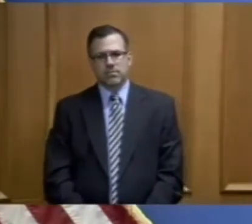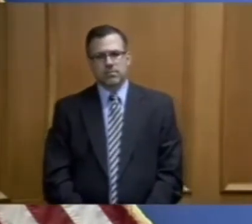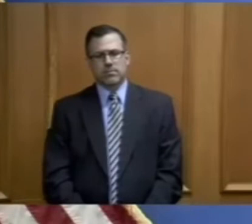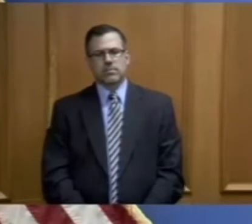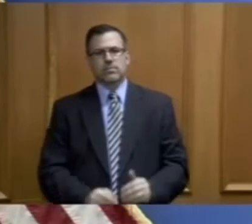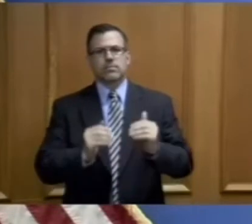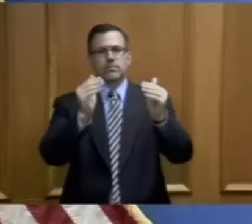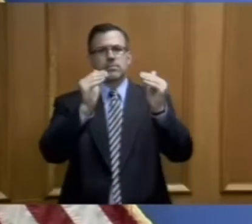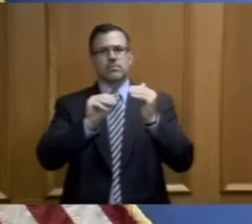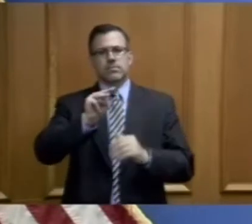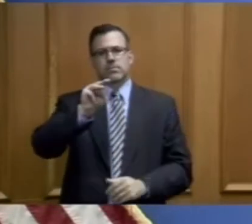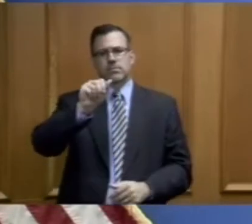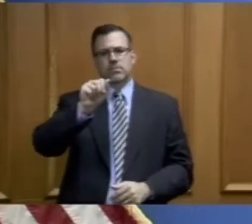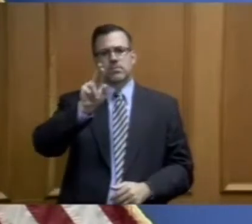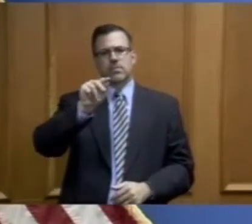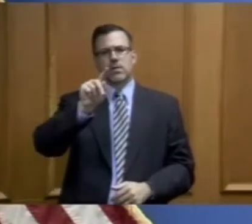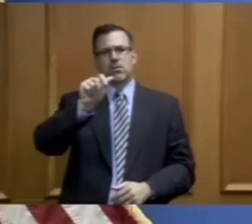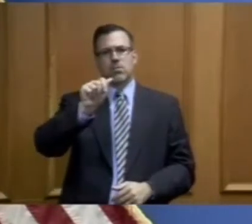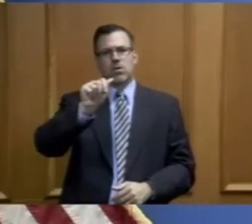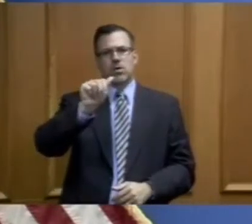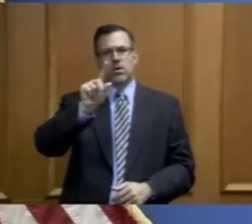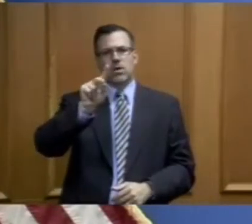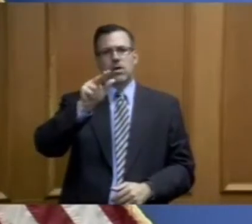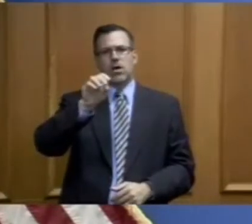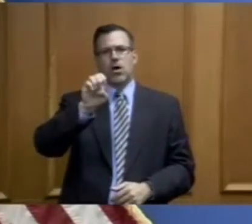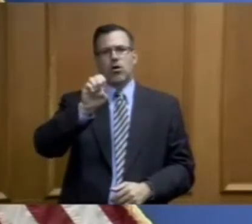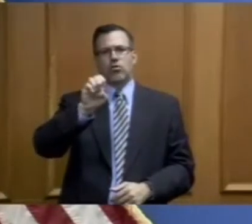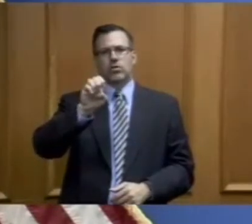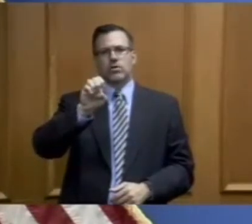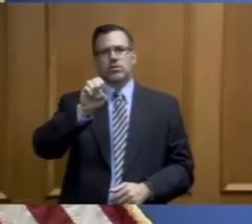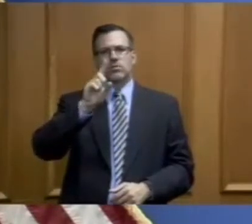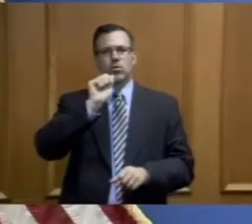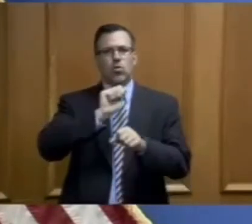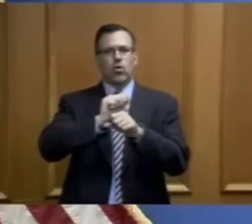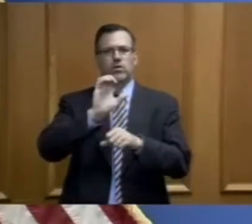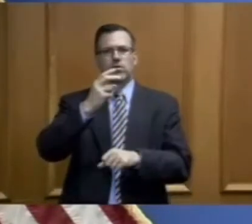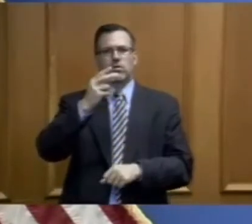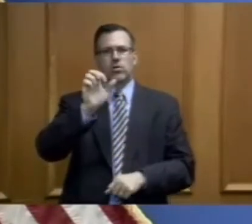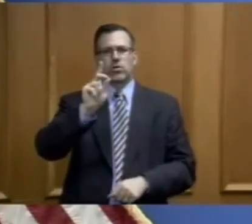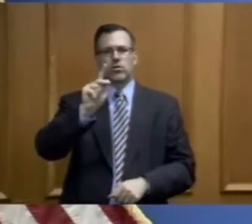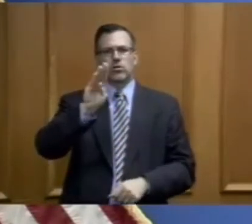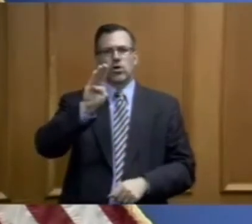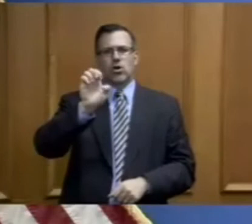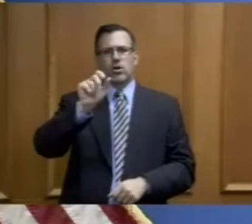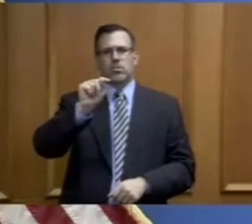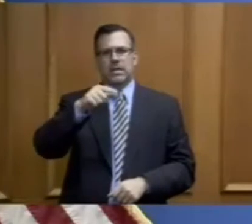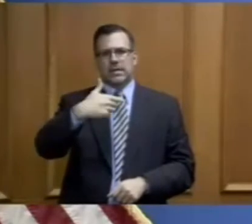Next, we'll go to Marta Aldrich with Chalkbeat. Marta, your line is open.